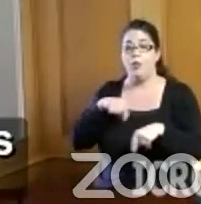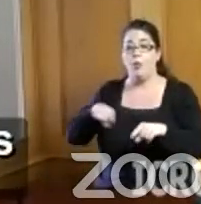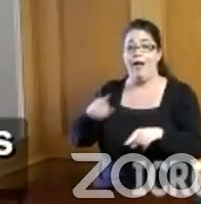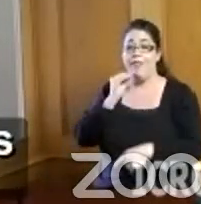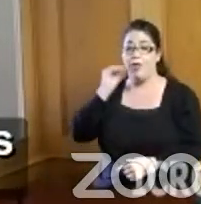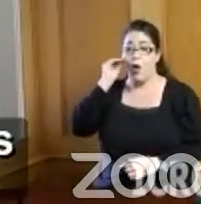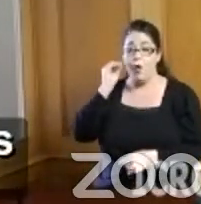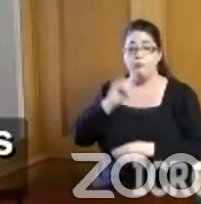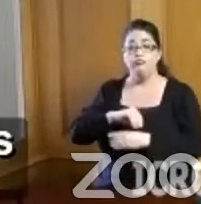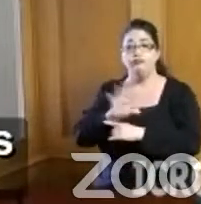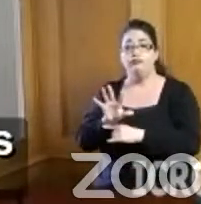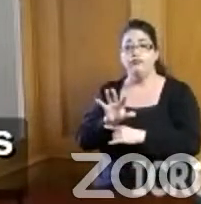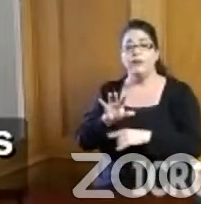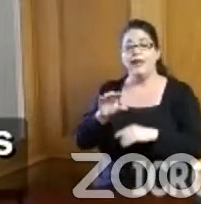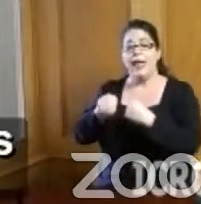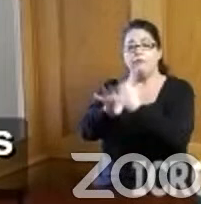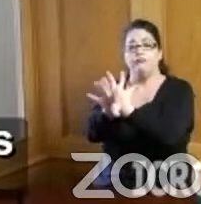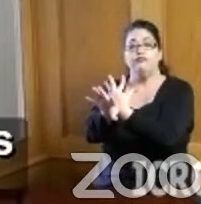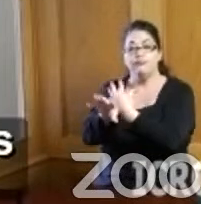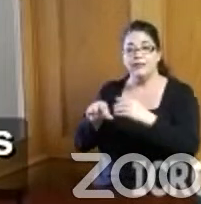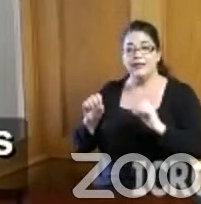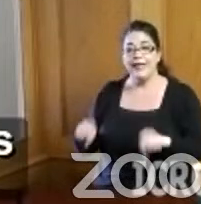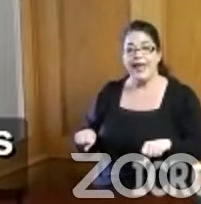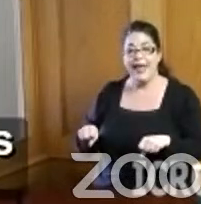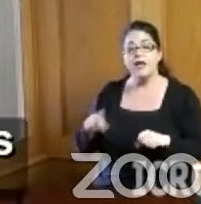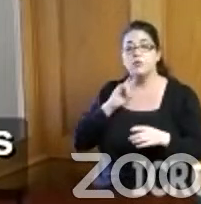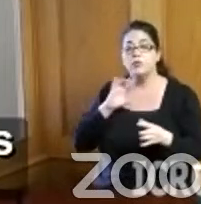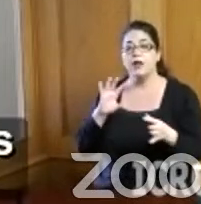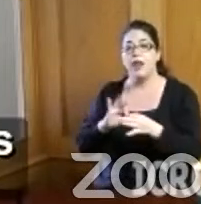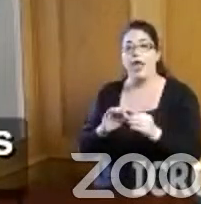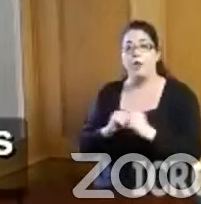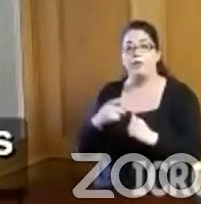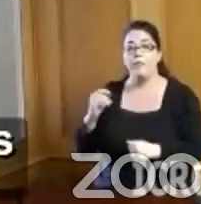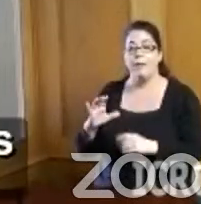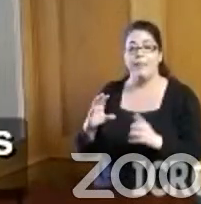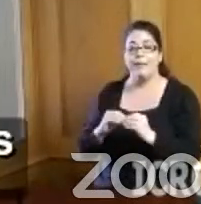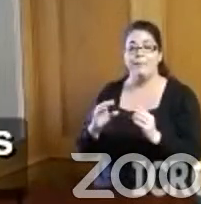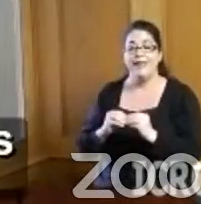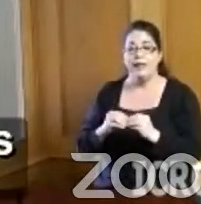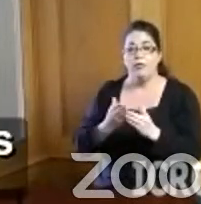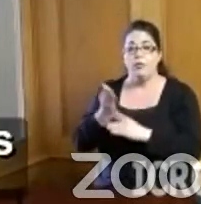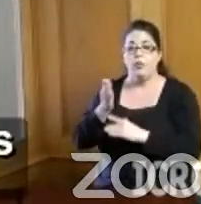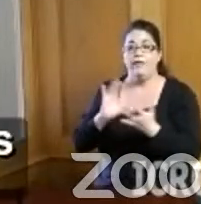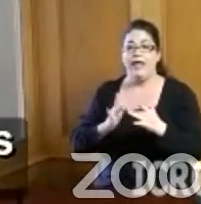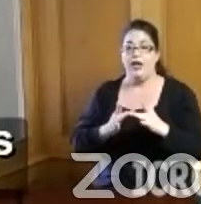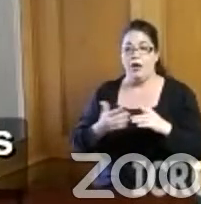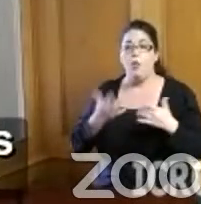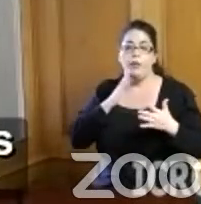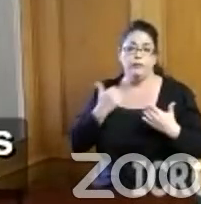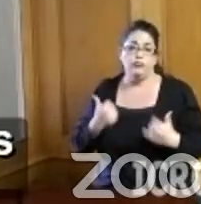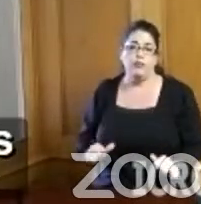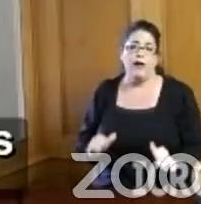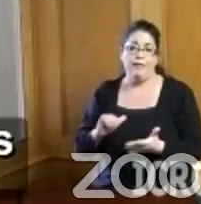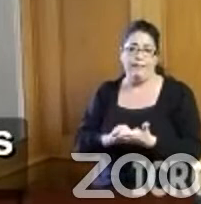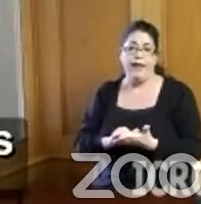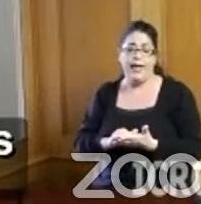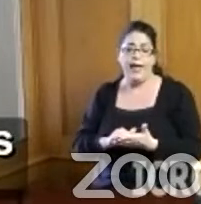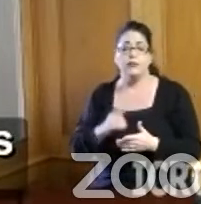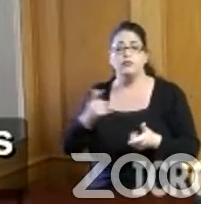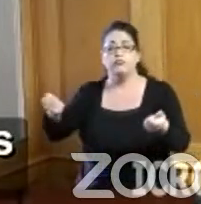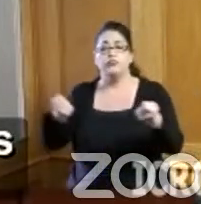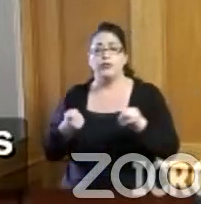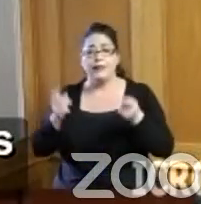their homes with anybody they want to or whatnot. And to be able to have a public meeting virtually, we're gonna try to do that and just bring kind of